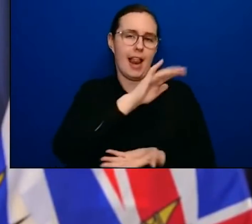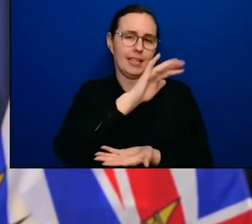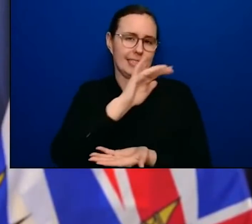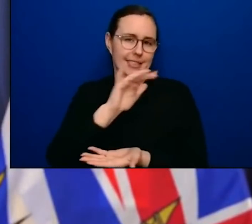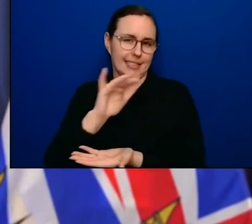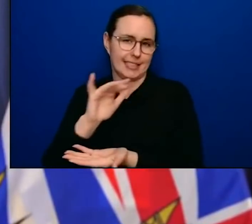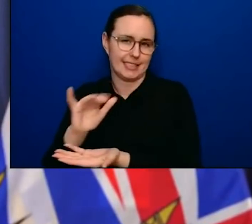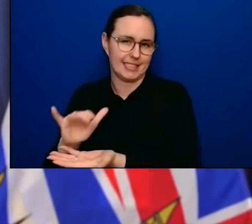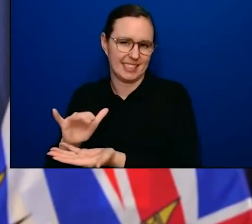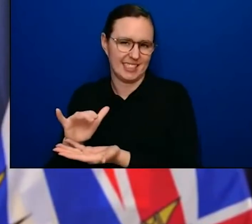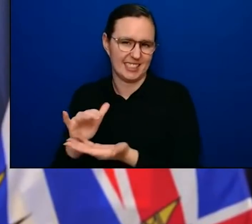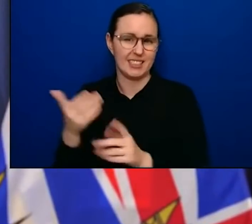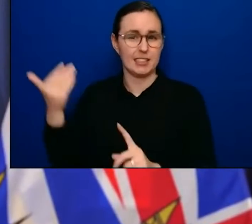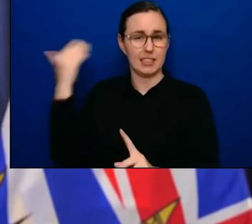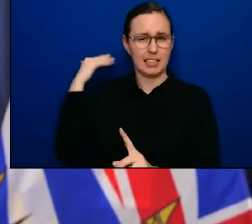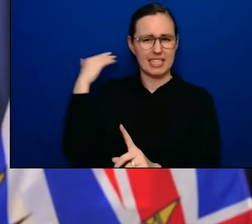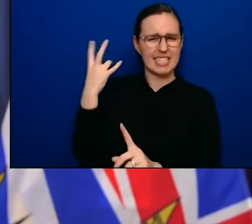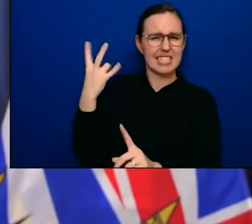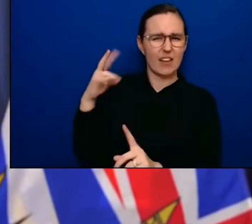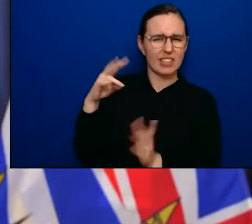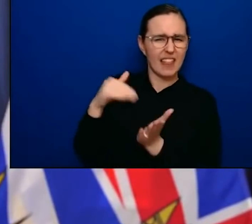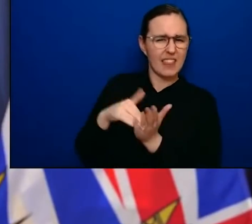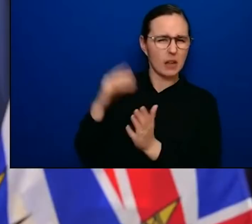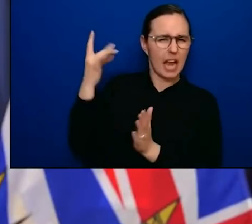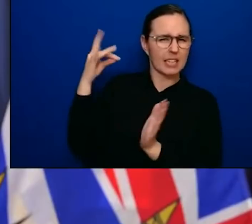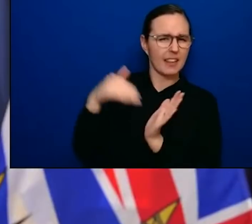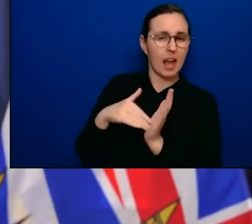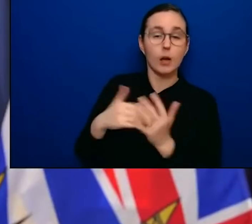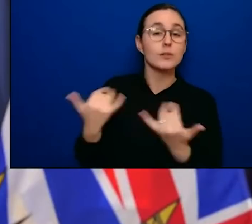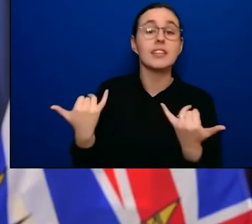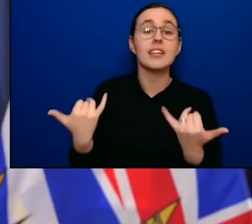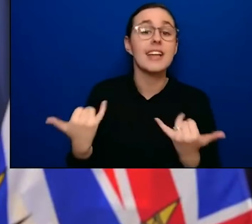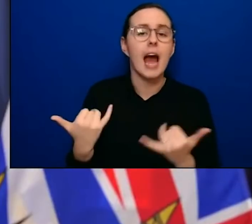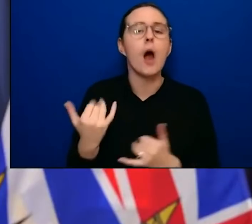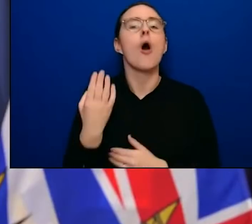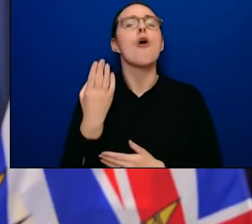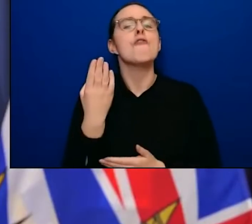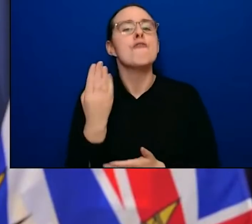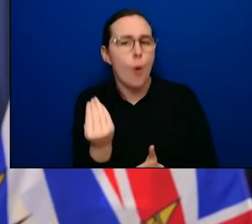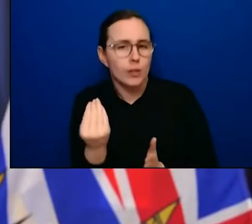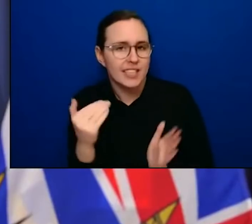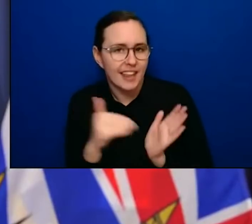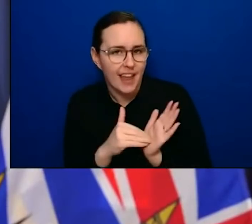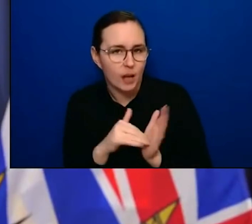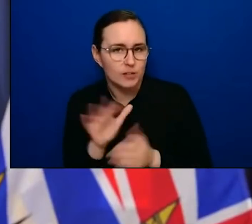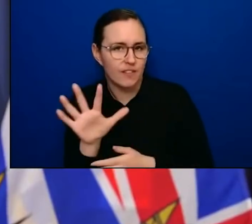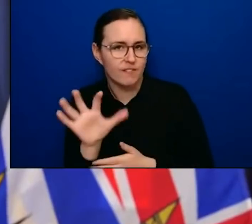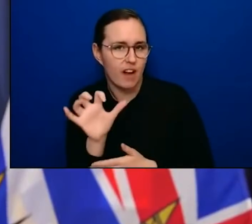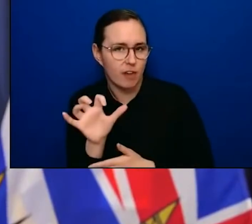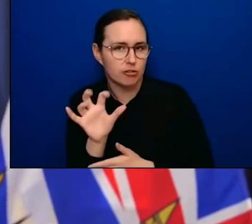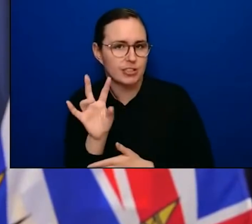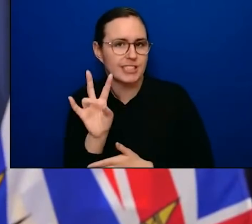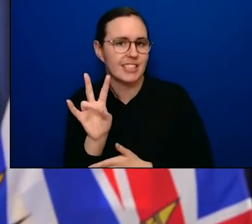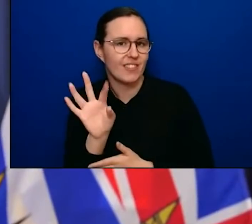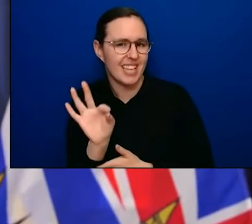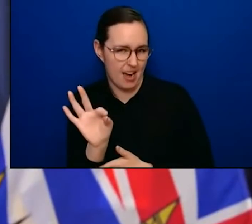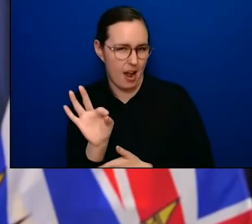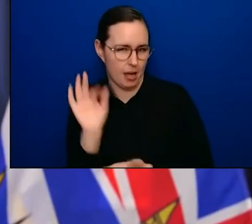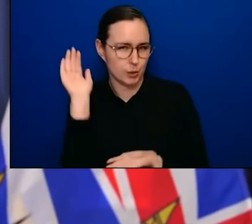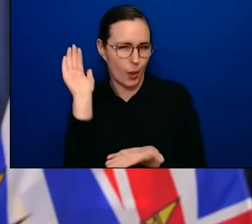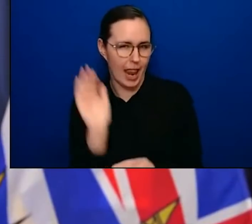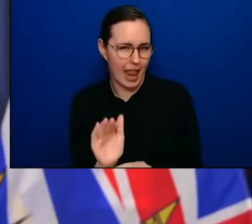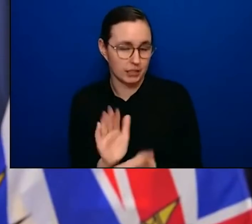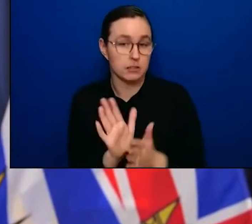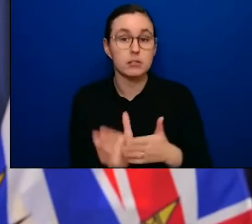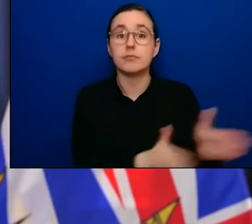down under 15,000 to 14,579. Health authorities with respect to surgeries report